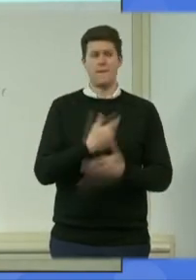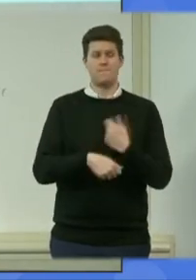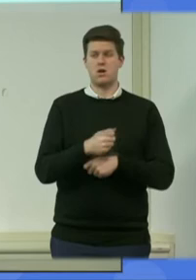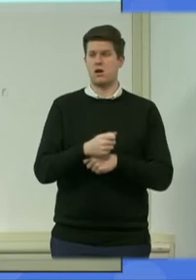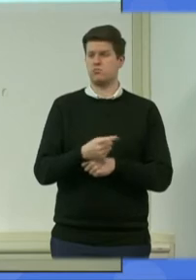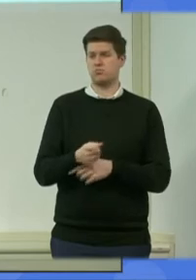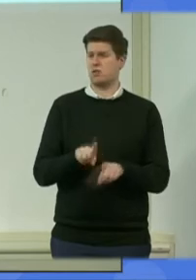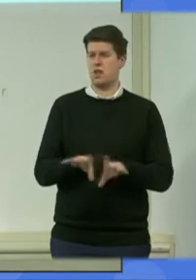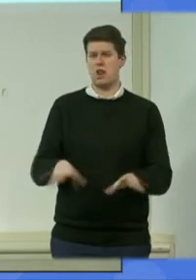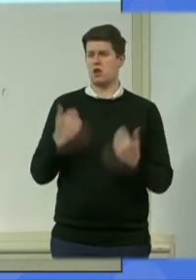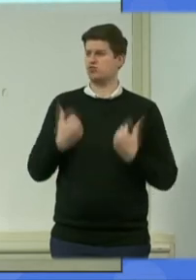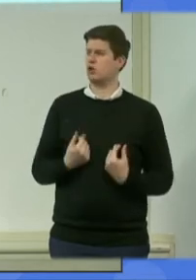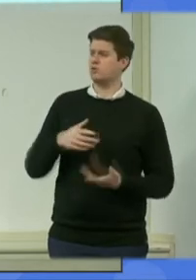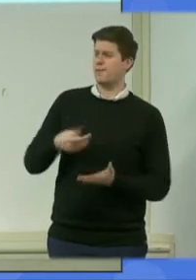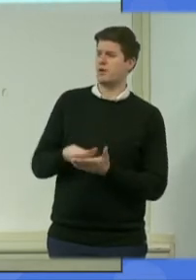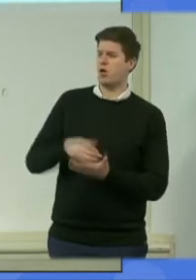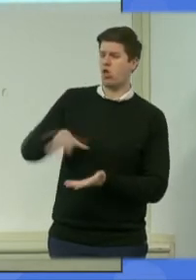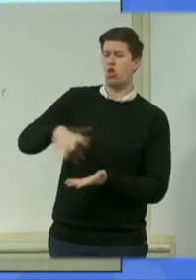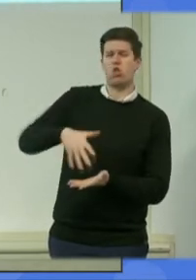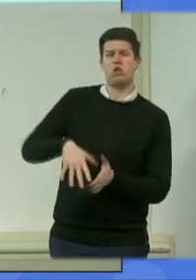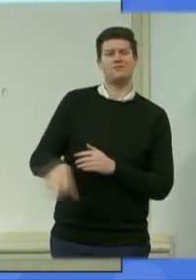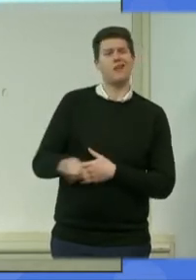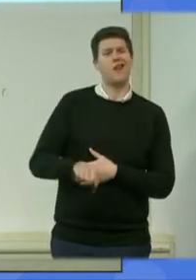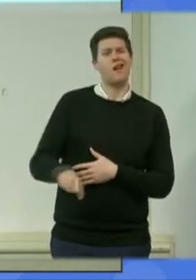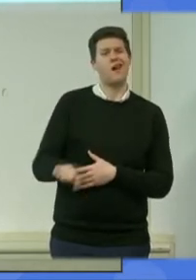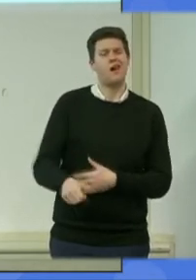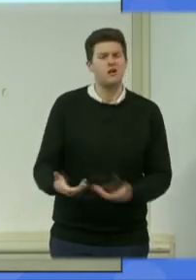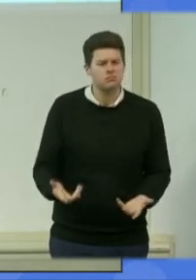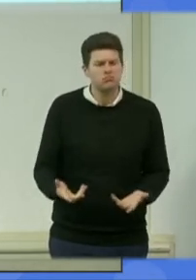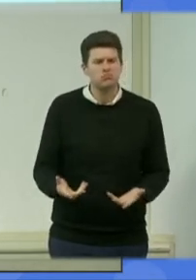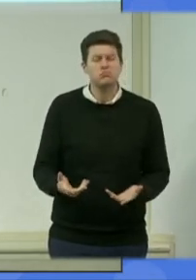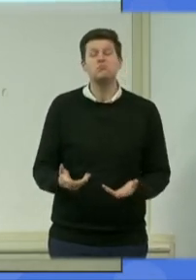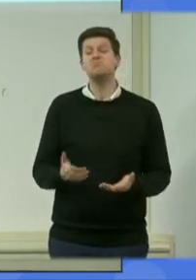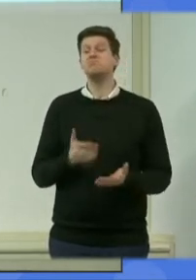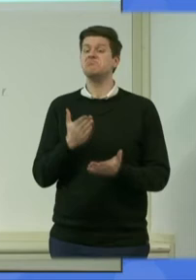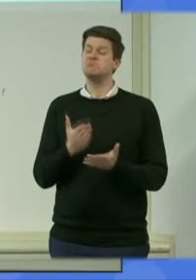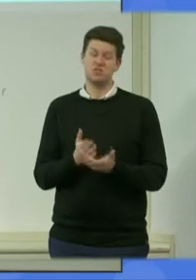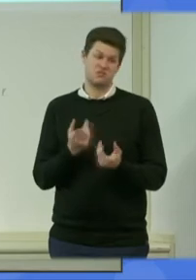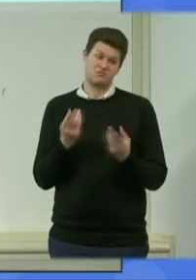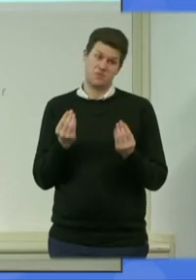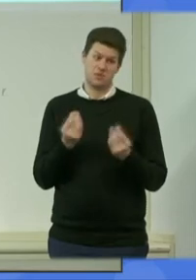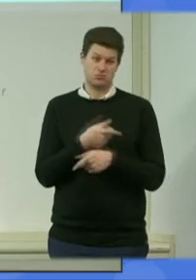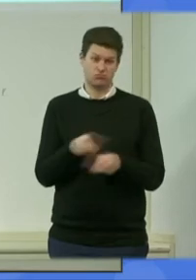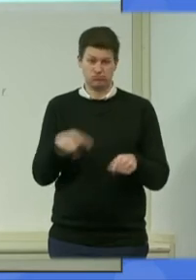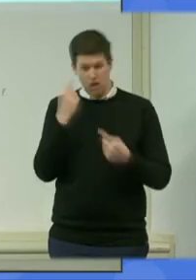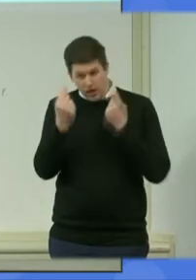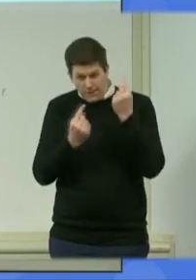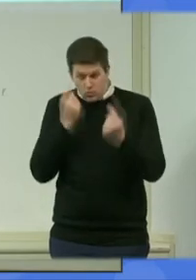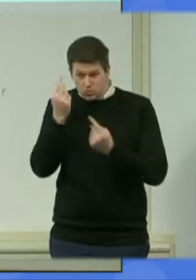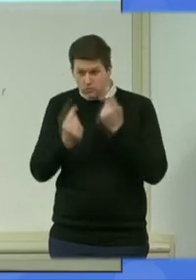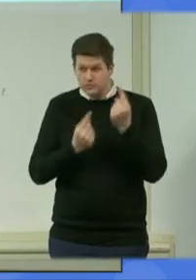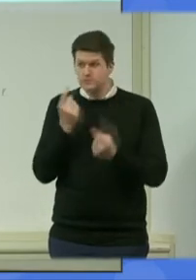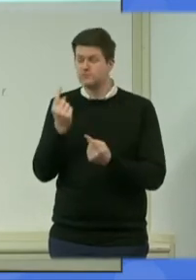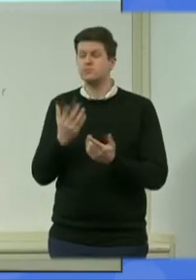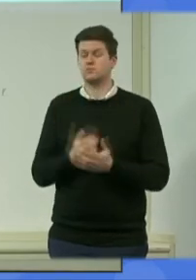plain thieving? So that's a question that is partly about values and for you as a group to think about. It's not the role of economists to